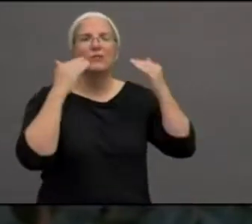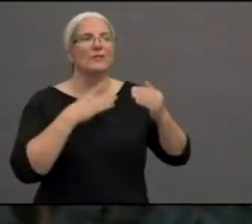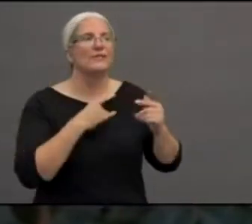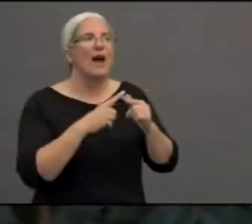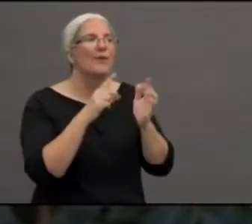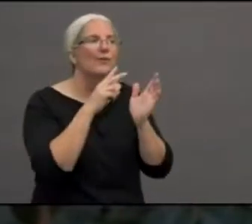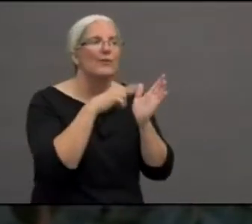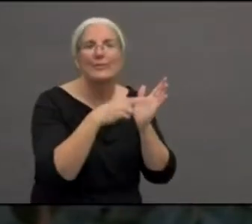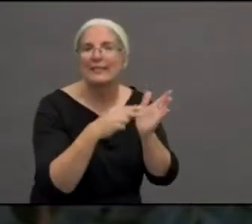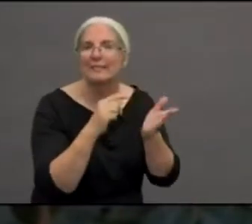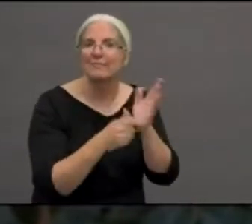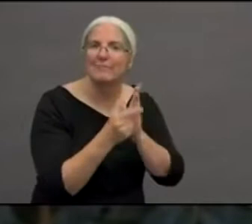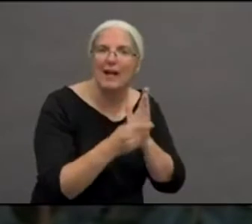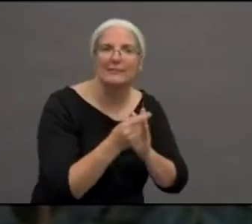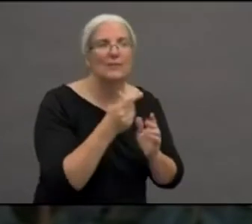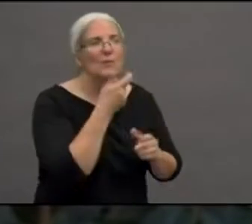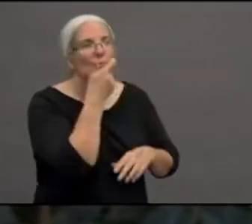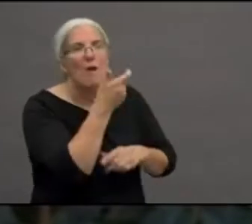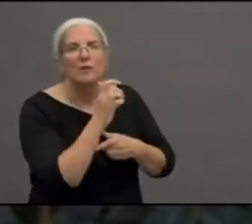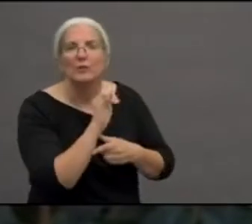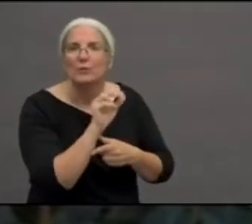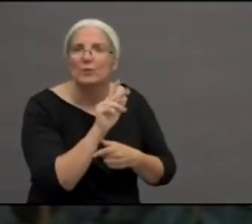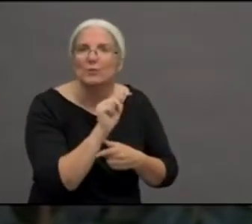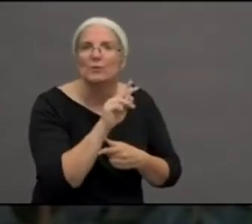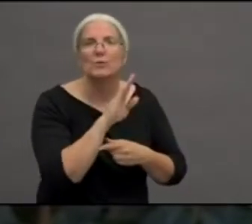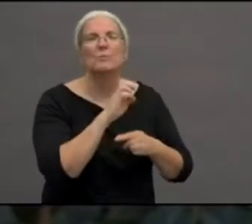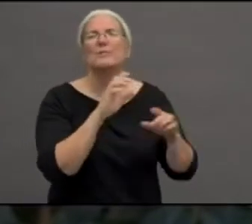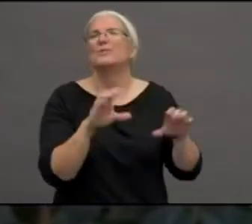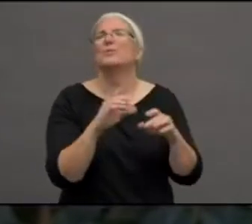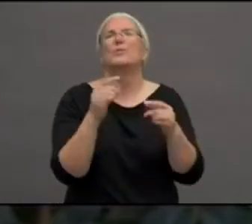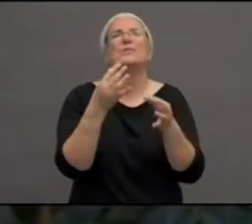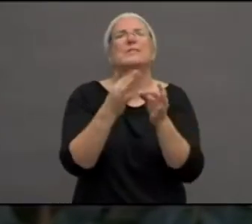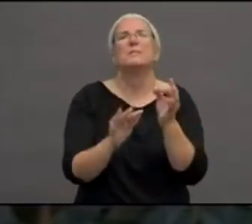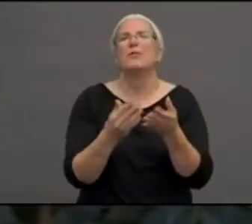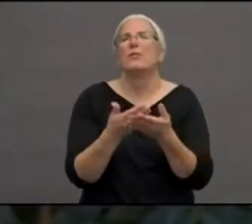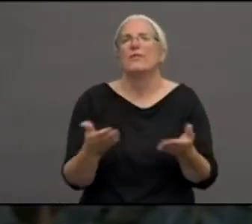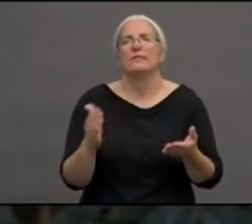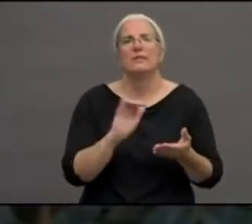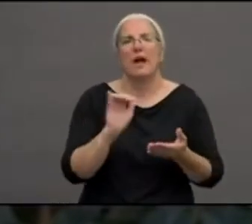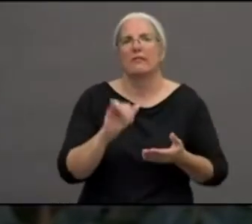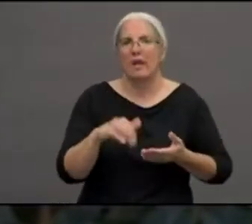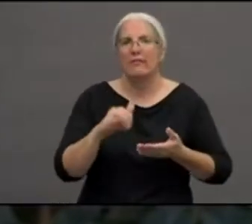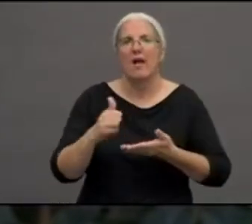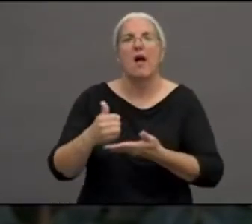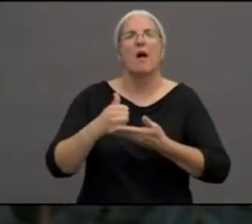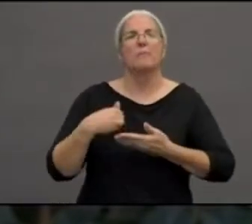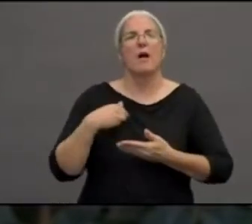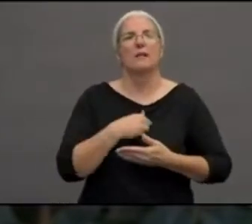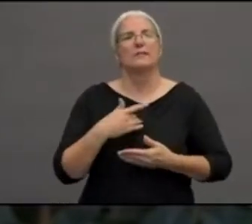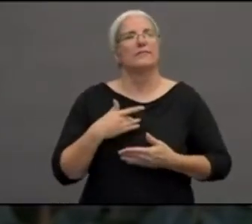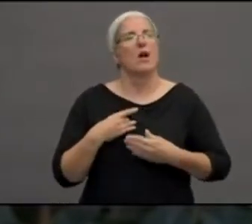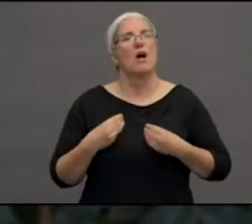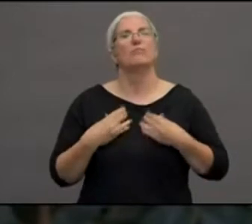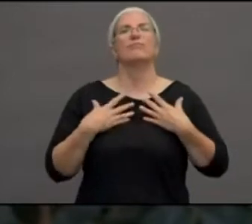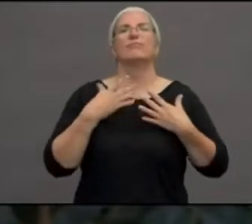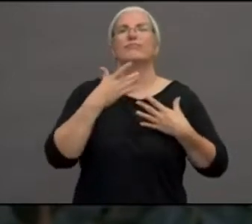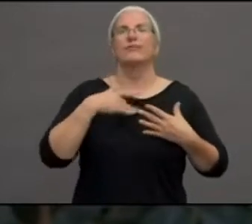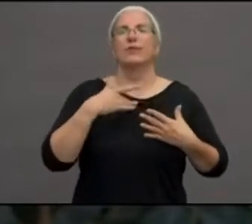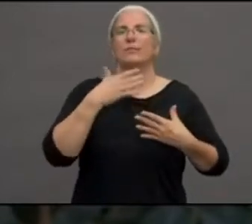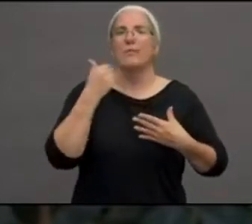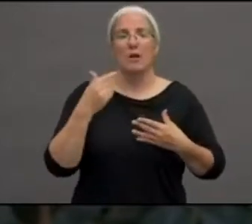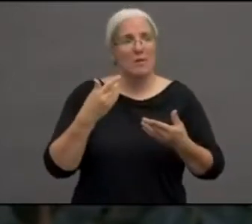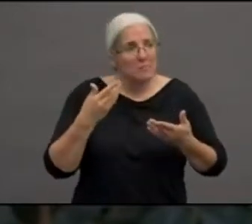or create poems. It could be something simple as that. Physical activities. We know that